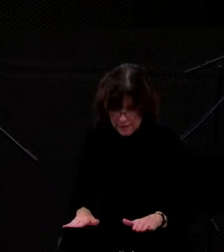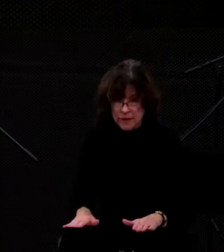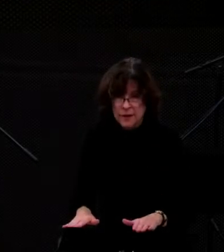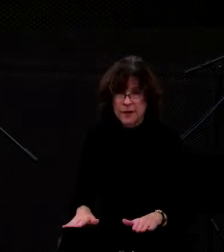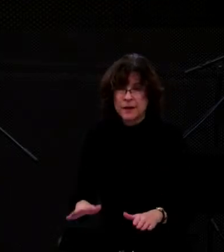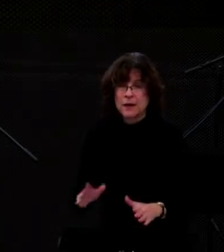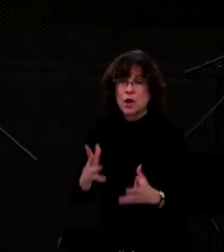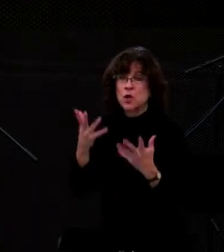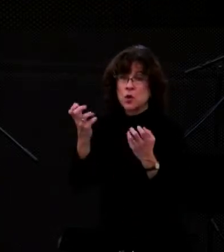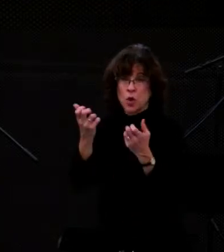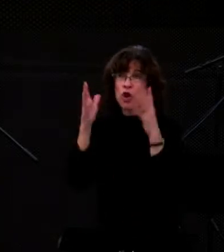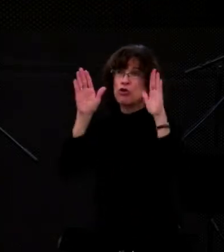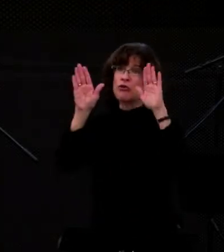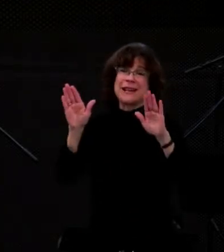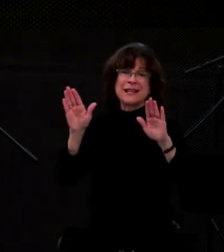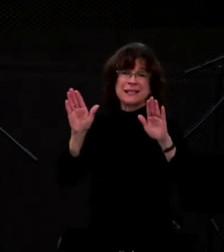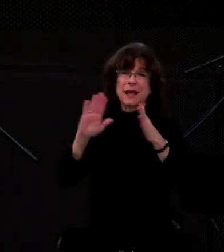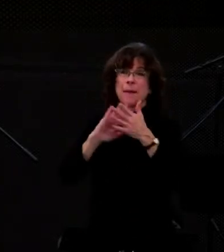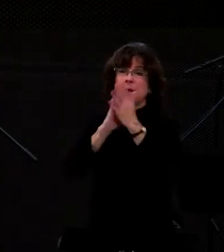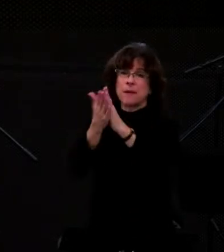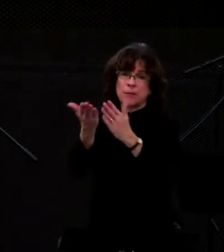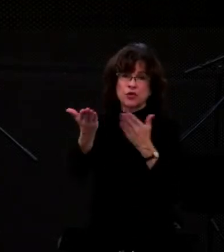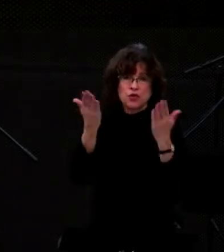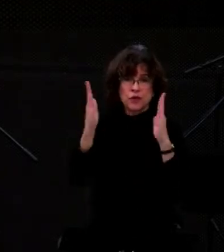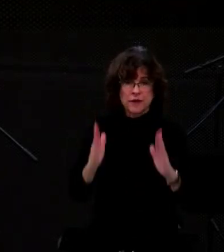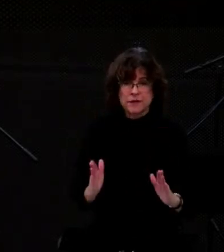exaltation is through humiliation.